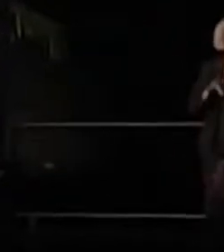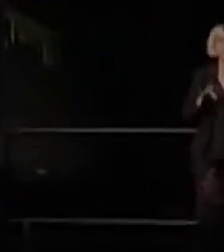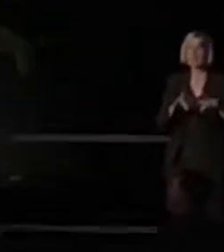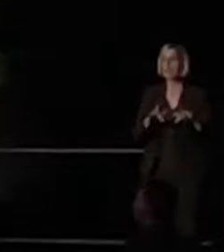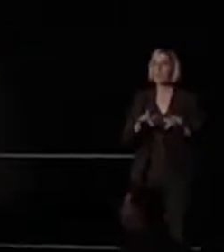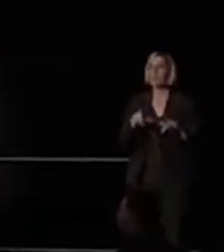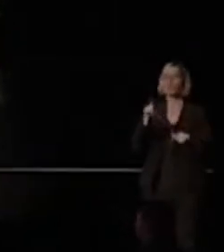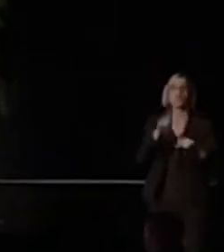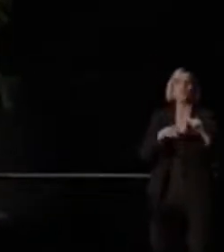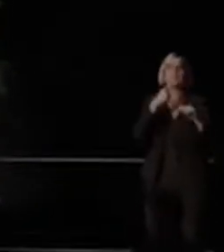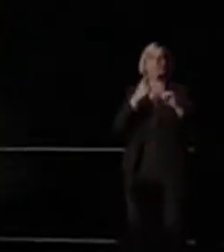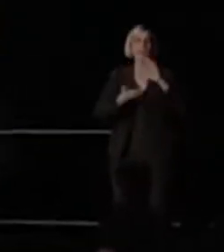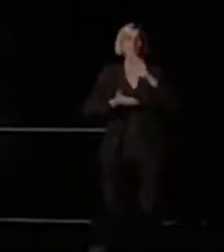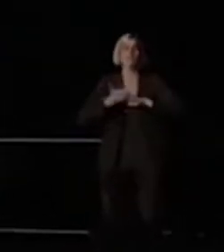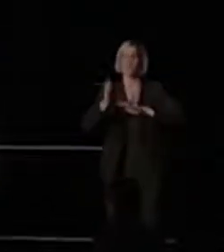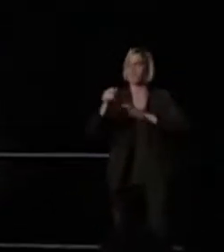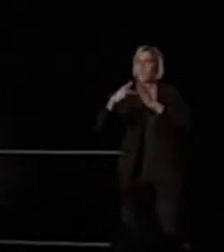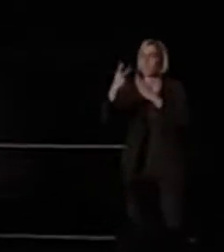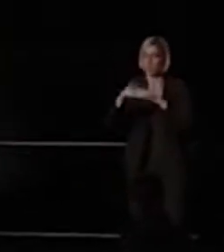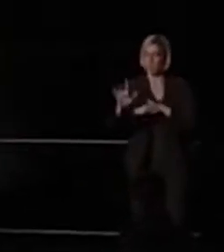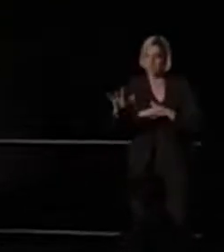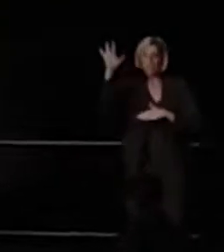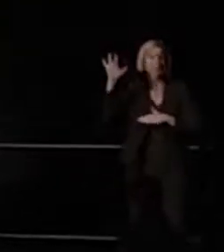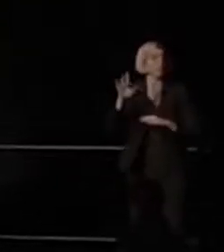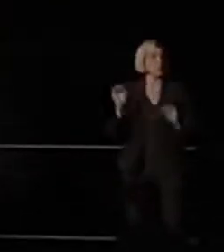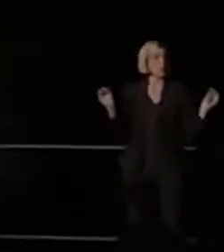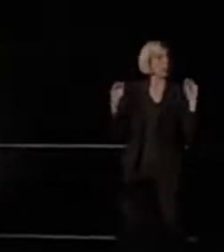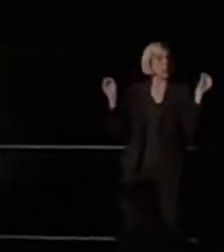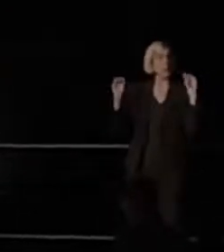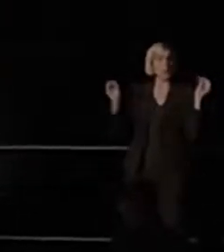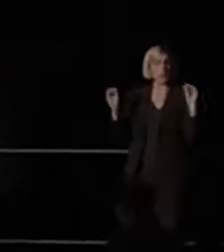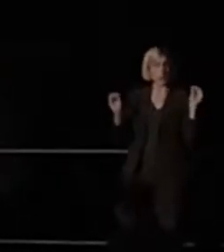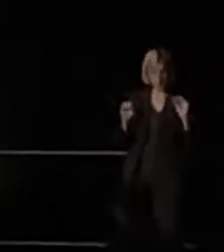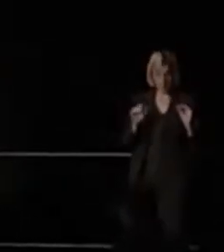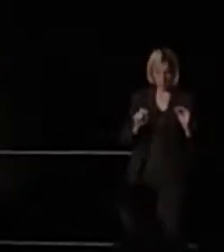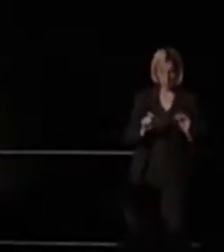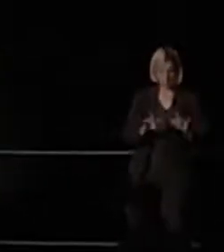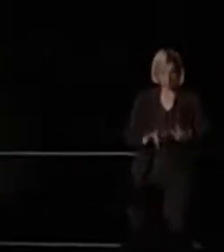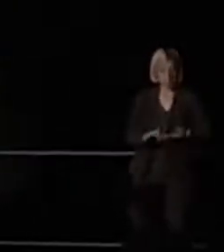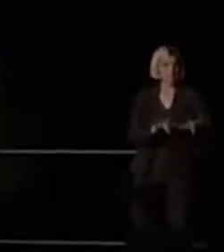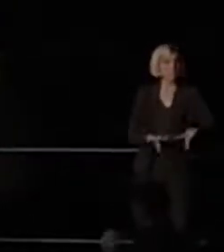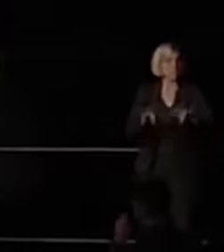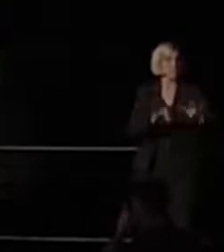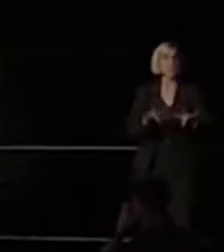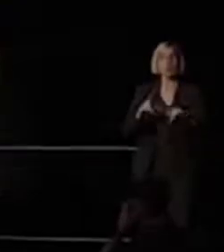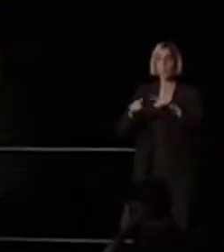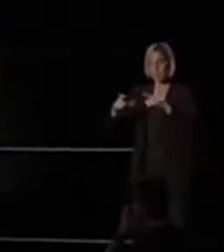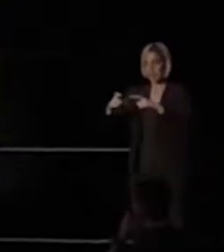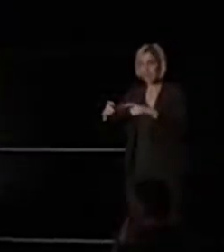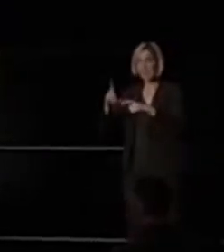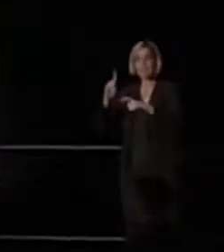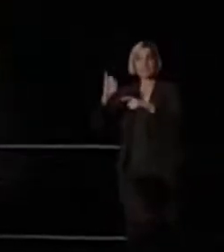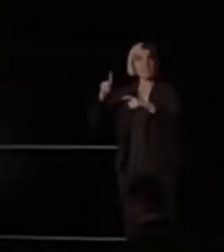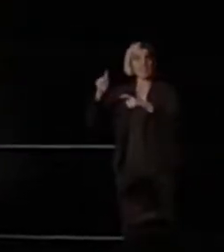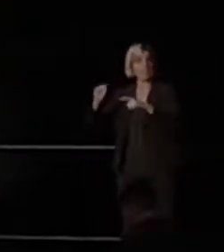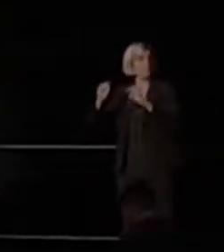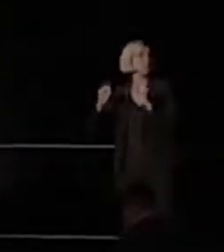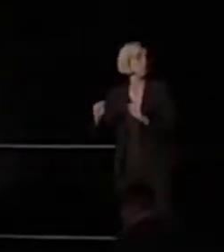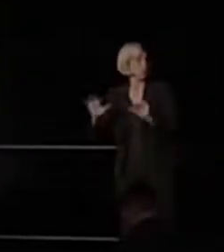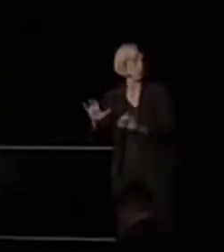couldn't say, run a program, you couldn't click on an icon. And disks, if you had disks, you could do that. With college computers, you could do